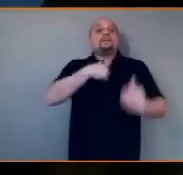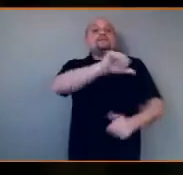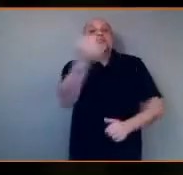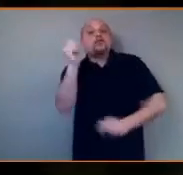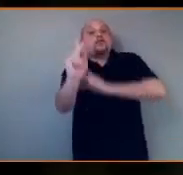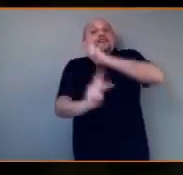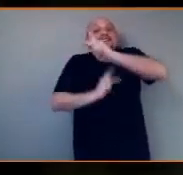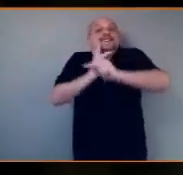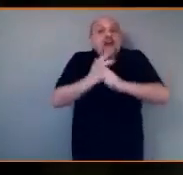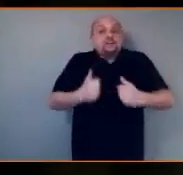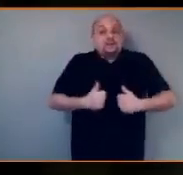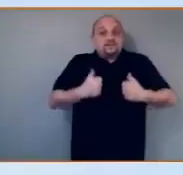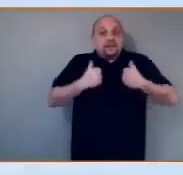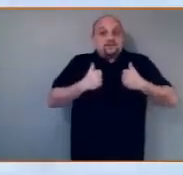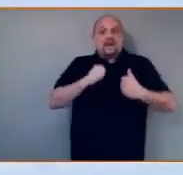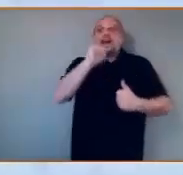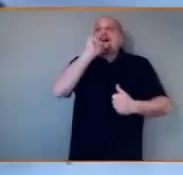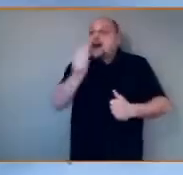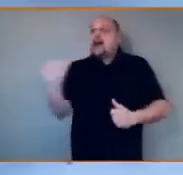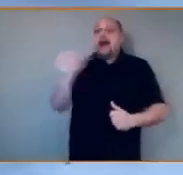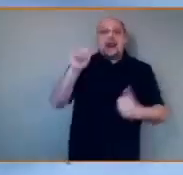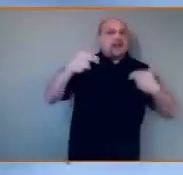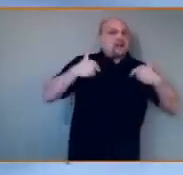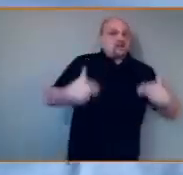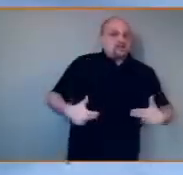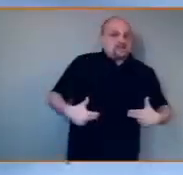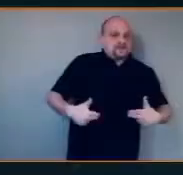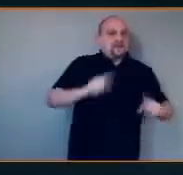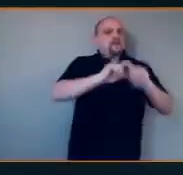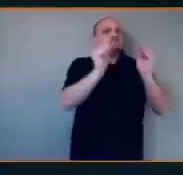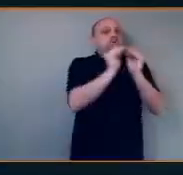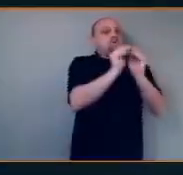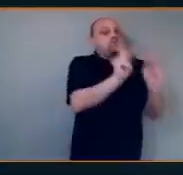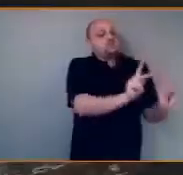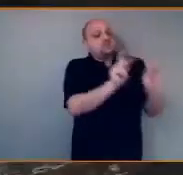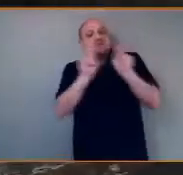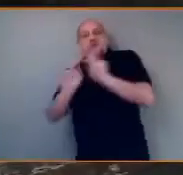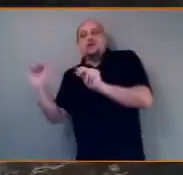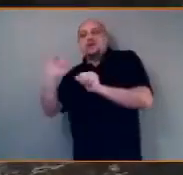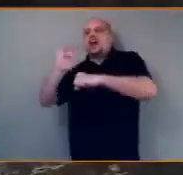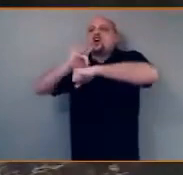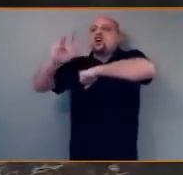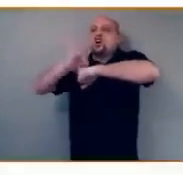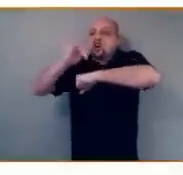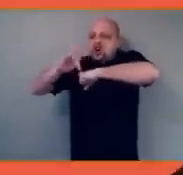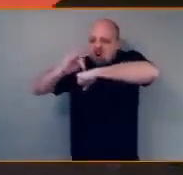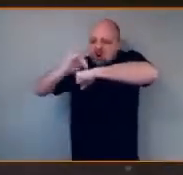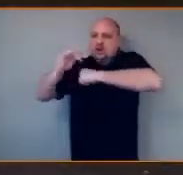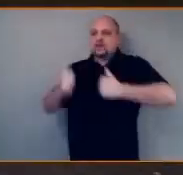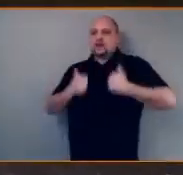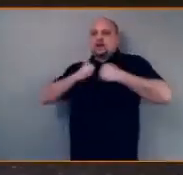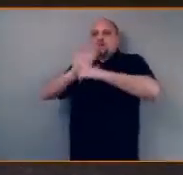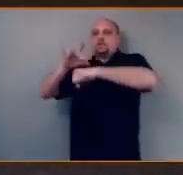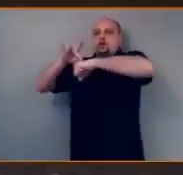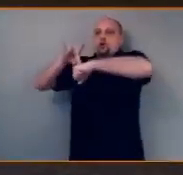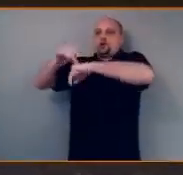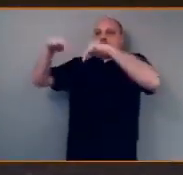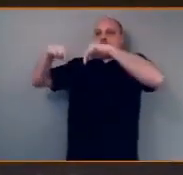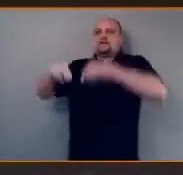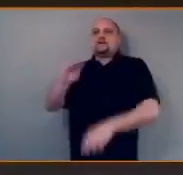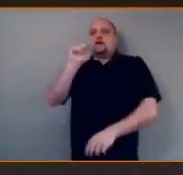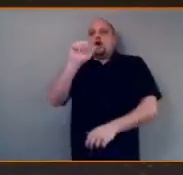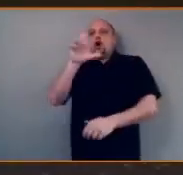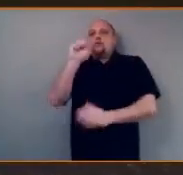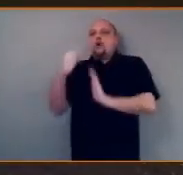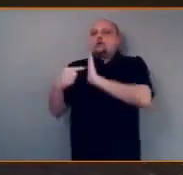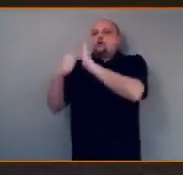evolved that aren't very much like us, but are very much like the early forms of life that evolved on Earth. Mars has evidence